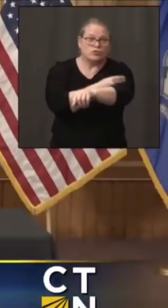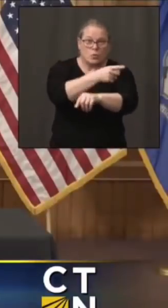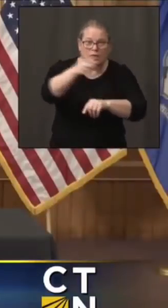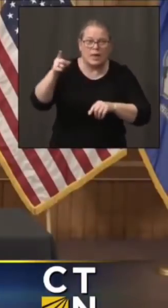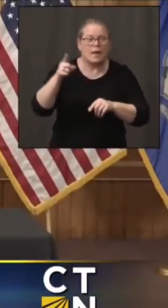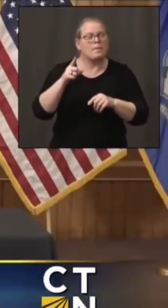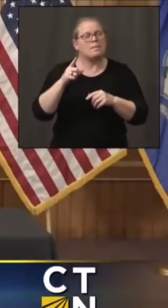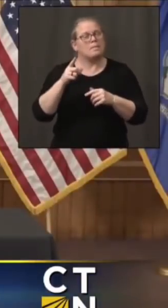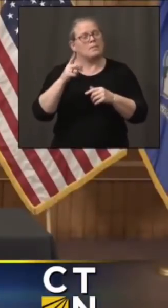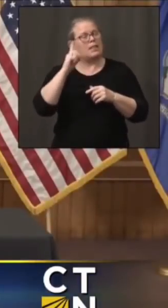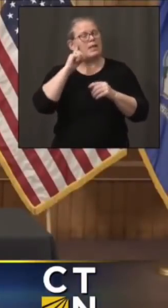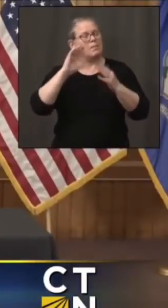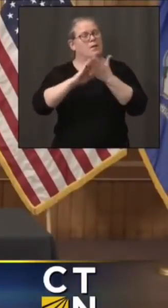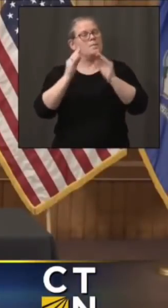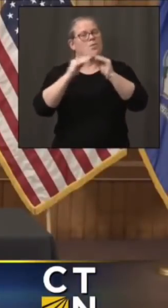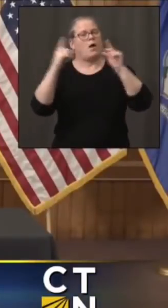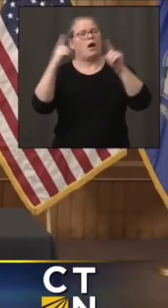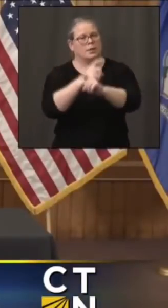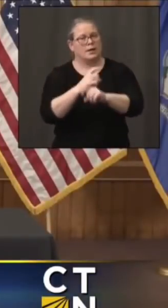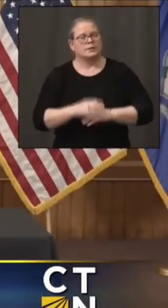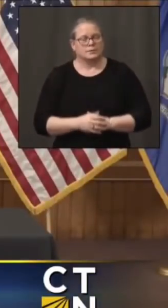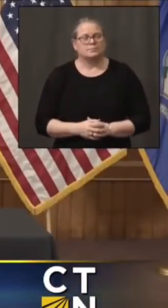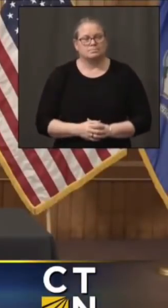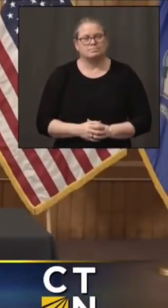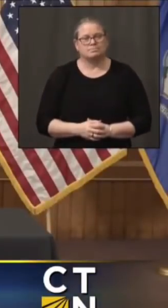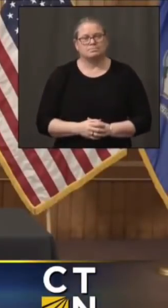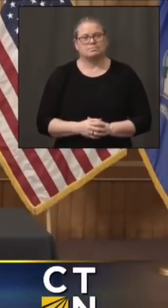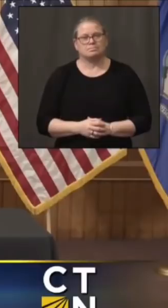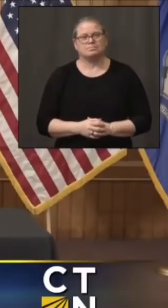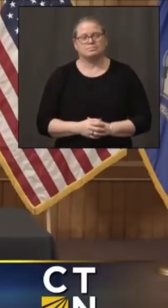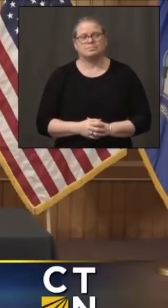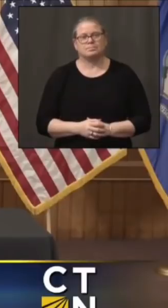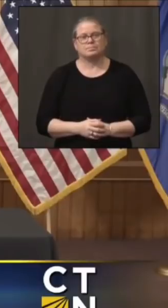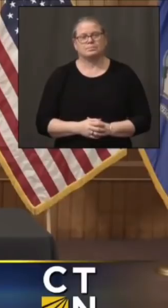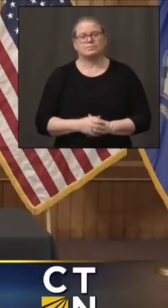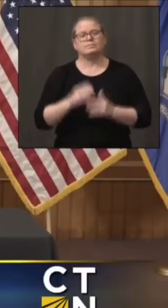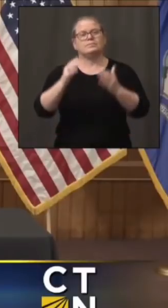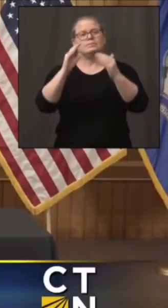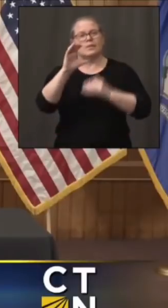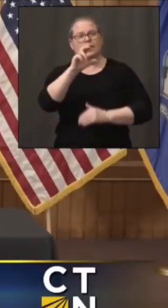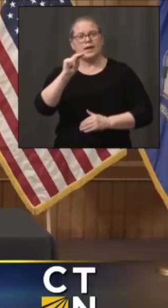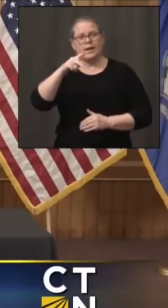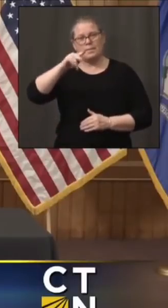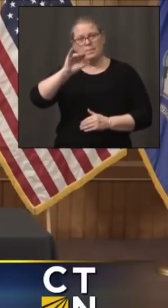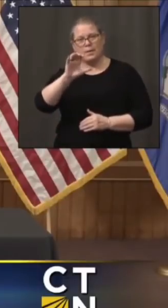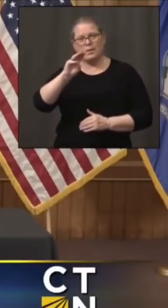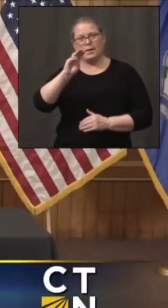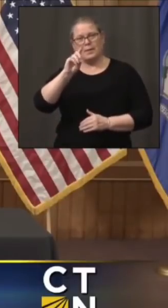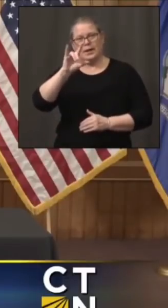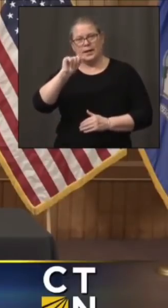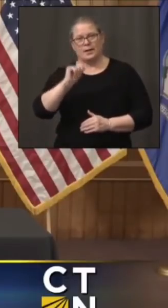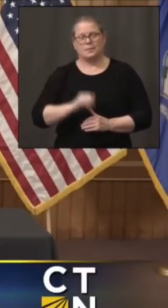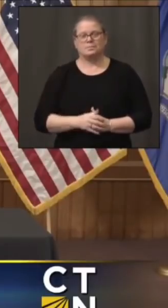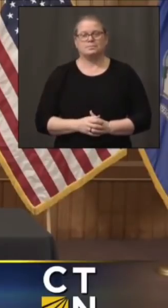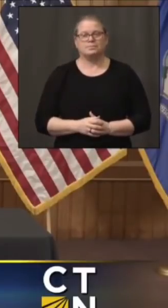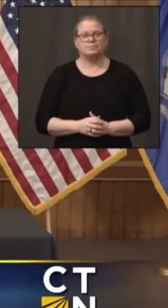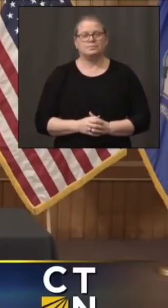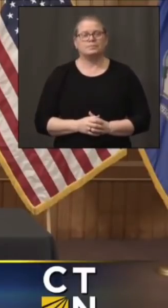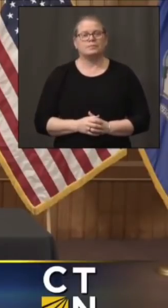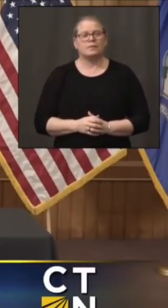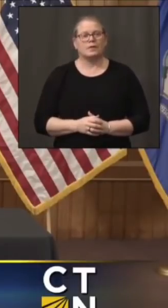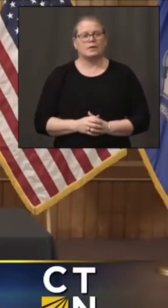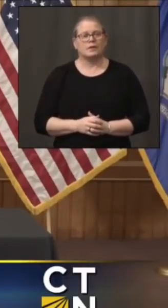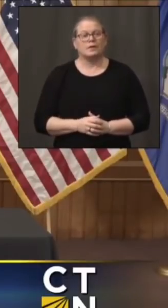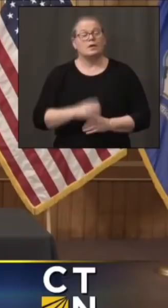Okay, thank you very much. Connecticut Public Media. Good afternoon. I believe it was last week when